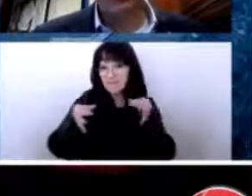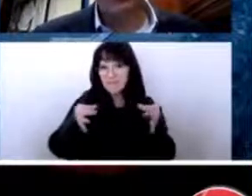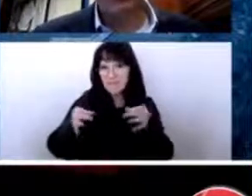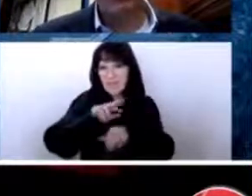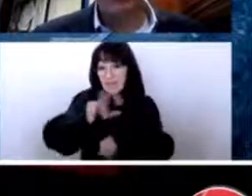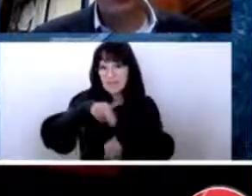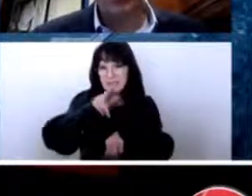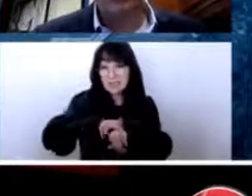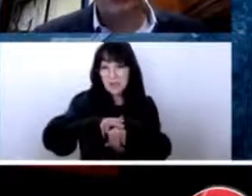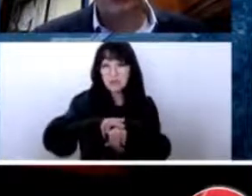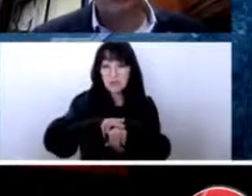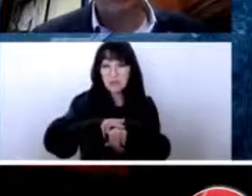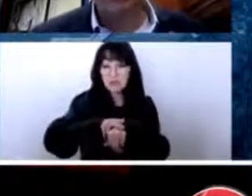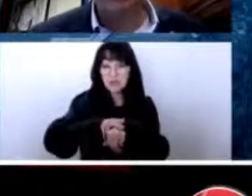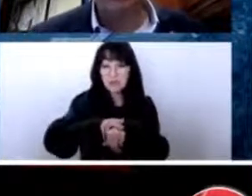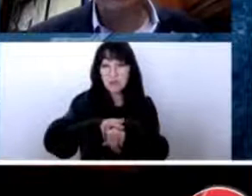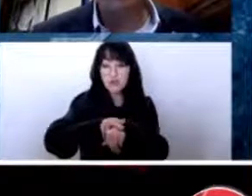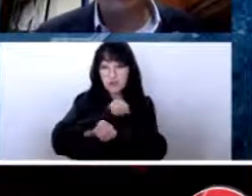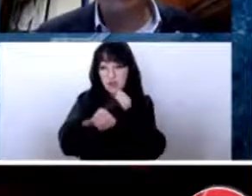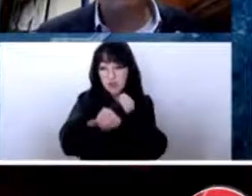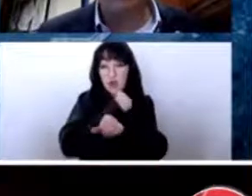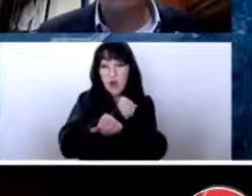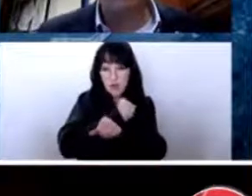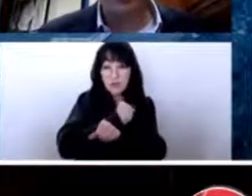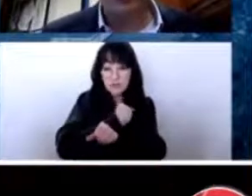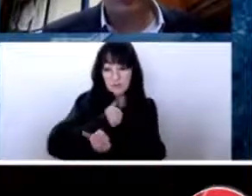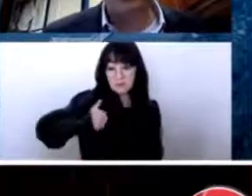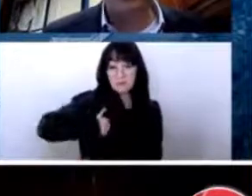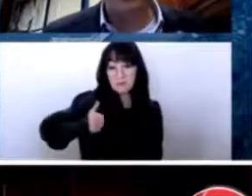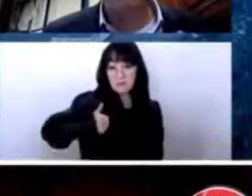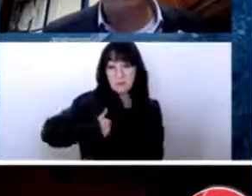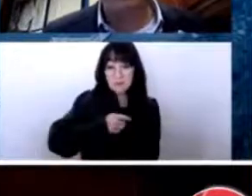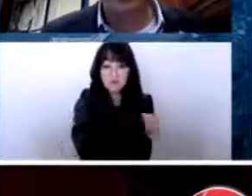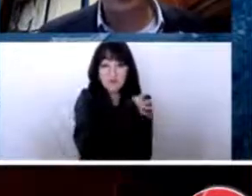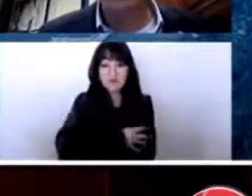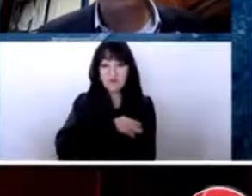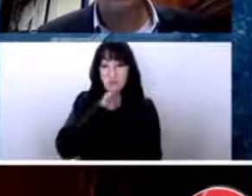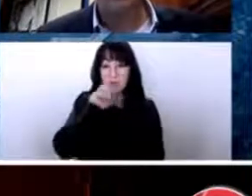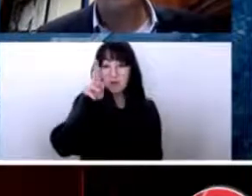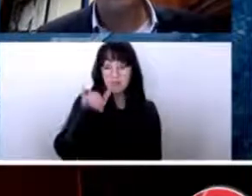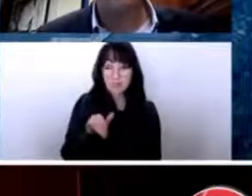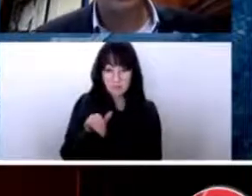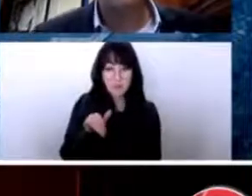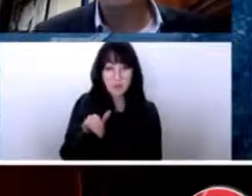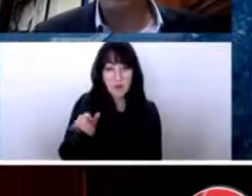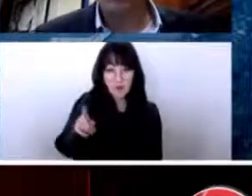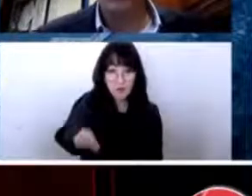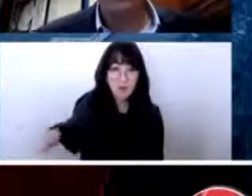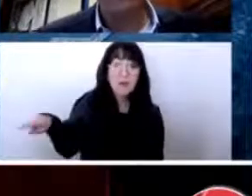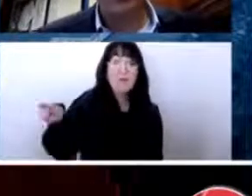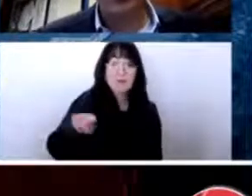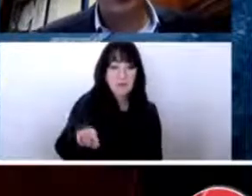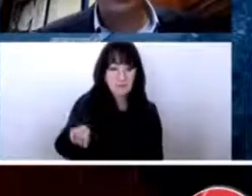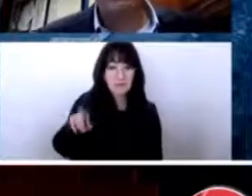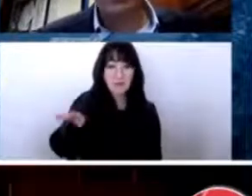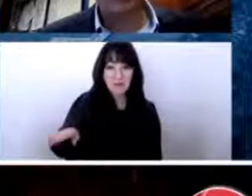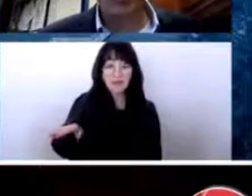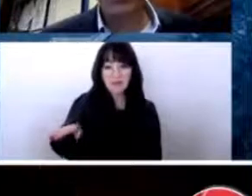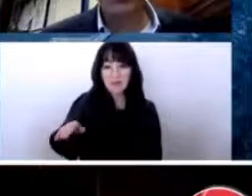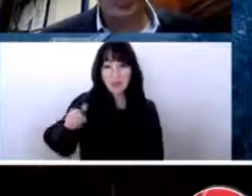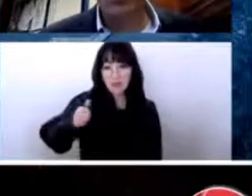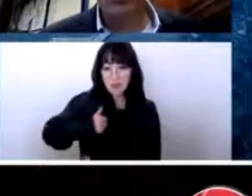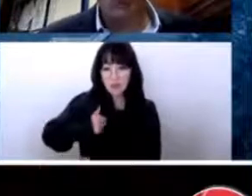500, General Berry's force, about 2,500 men and women between the Air and Army National Guard. You think